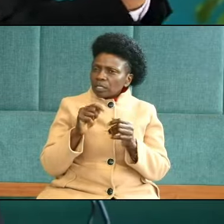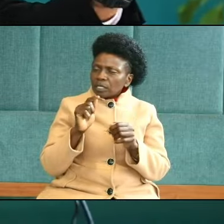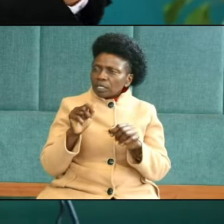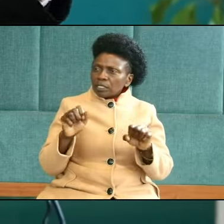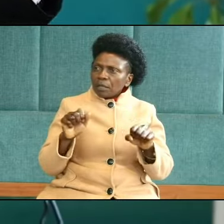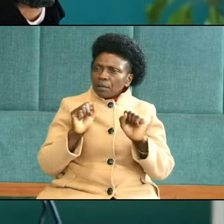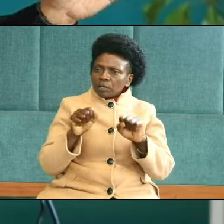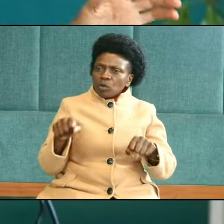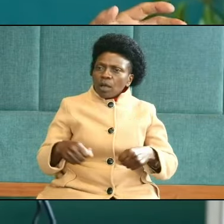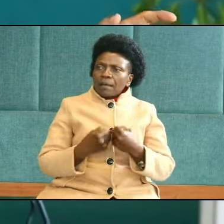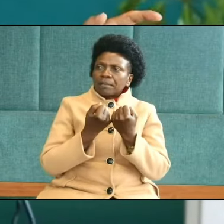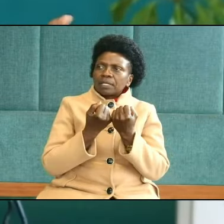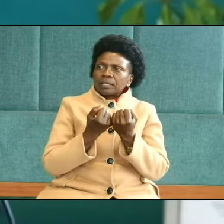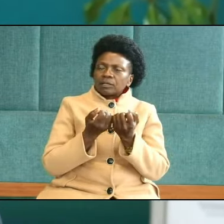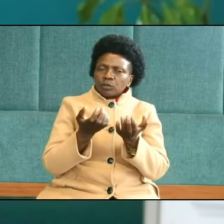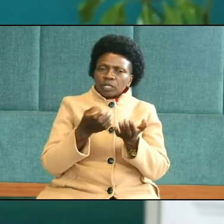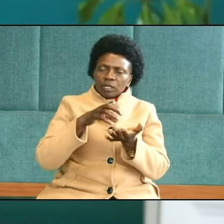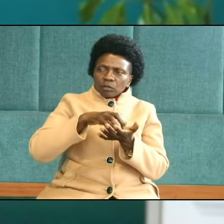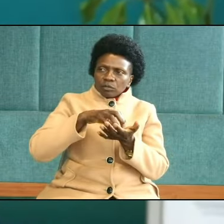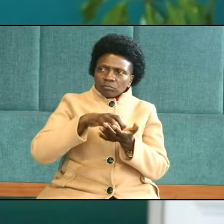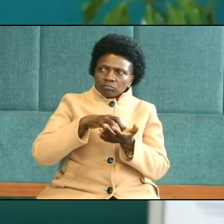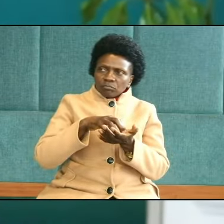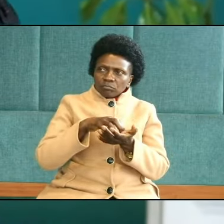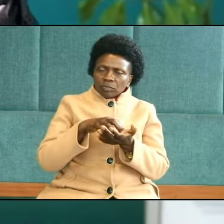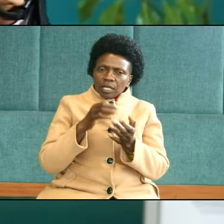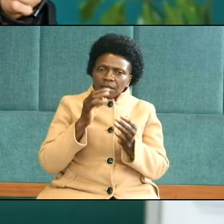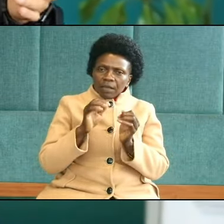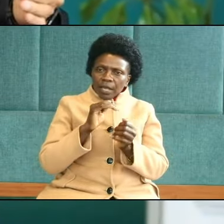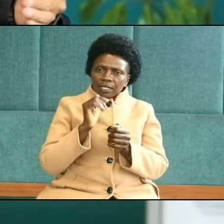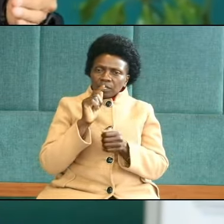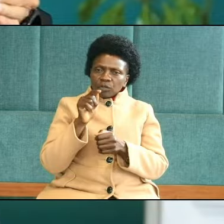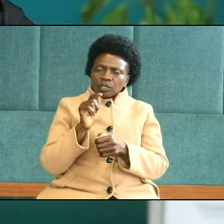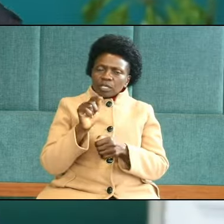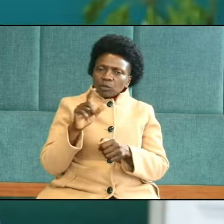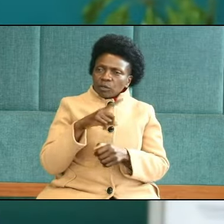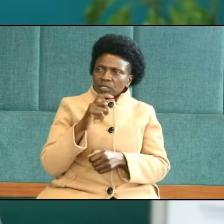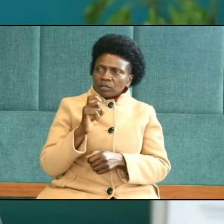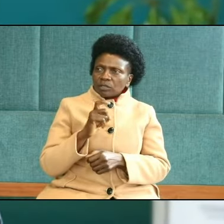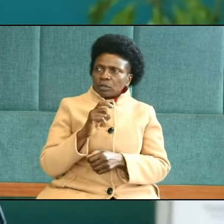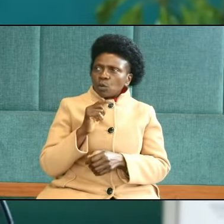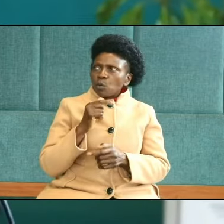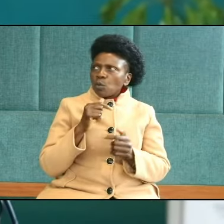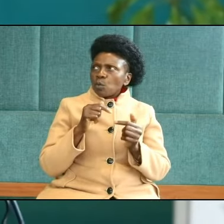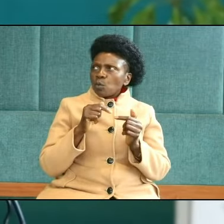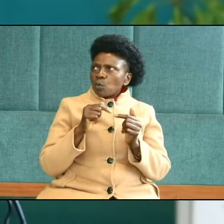the background, to give you the context. For example, if I ask you the question,